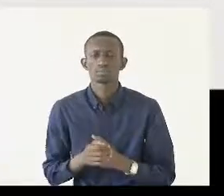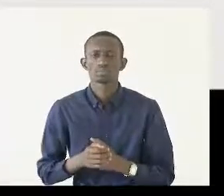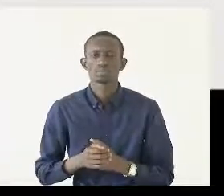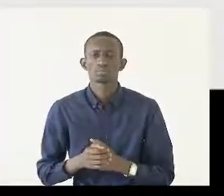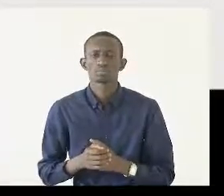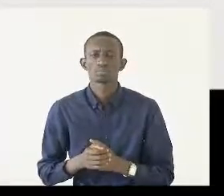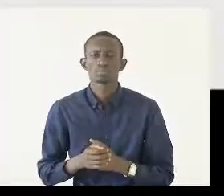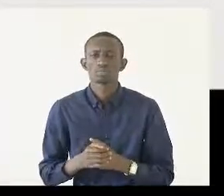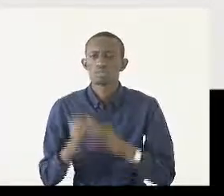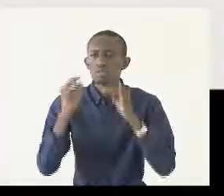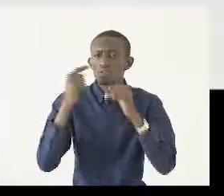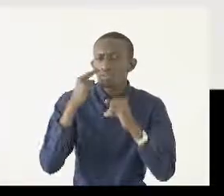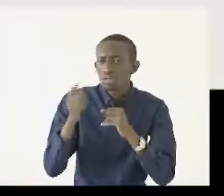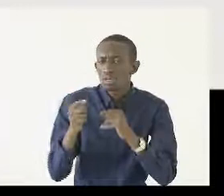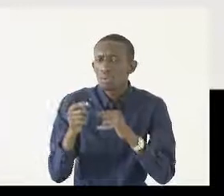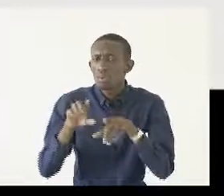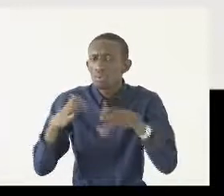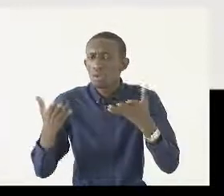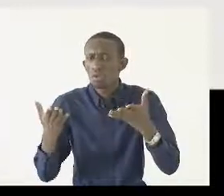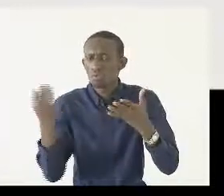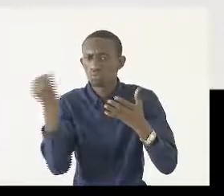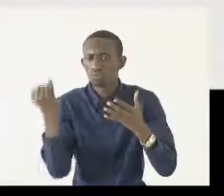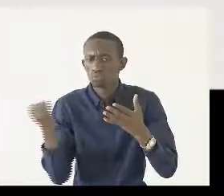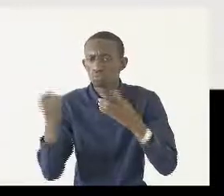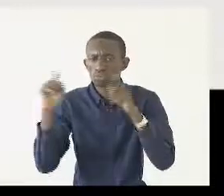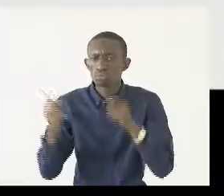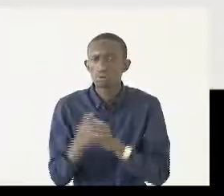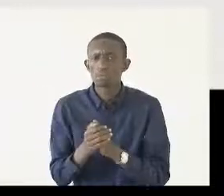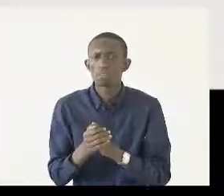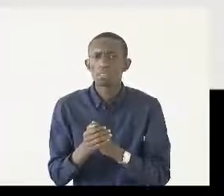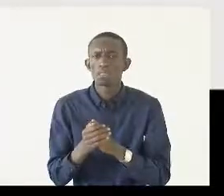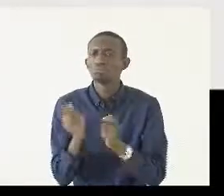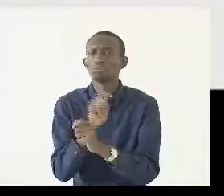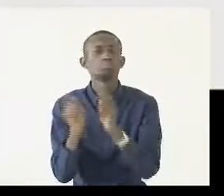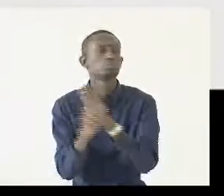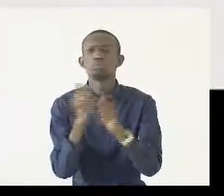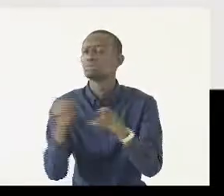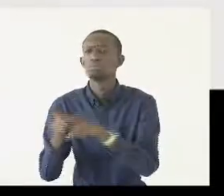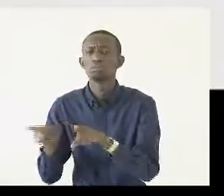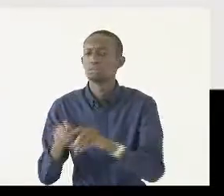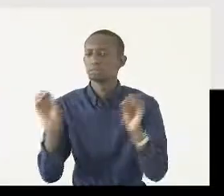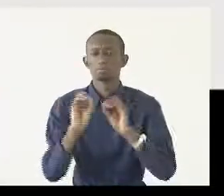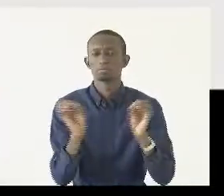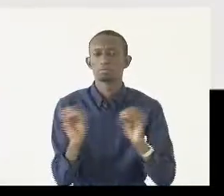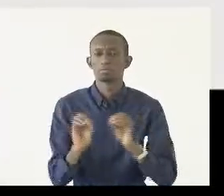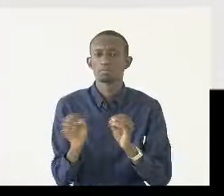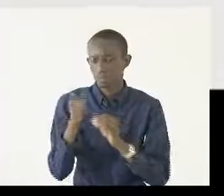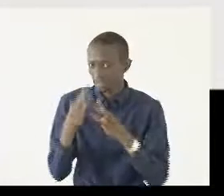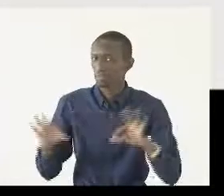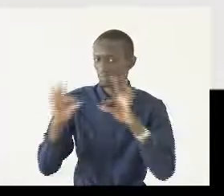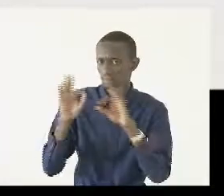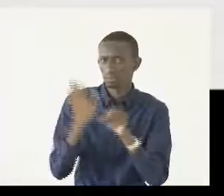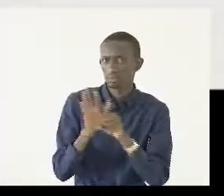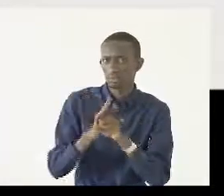cells. Even when you see their shape, they are irregular, as you can see, and that is important because it provides